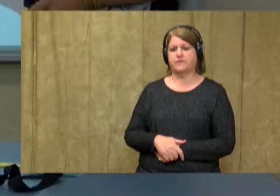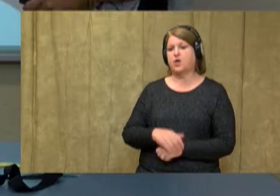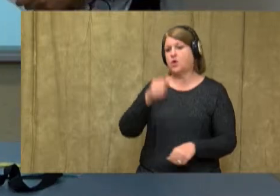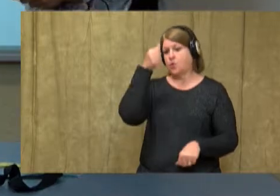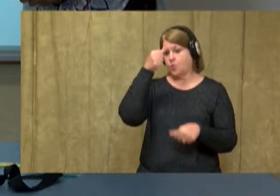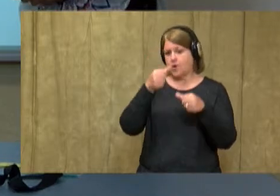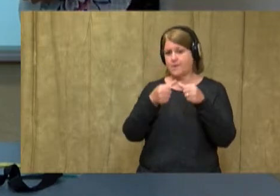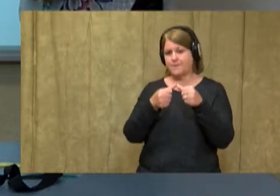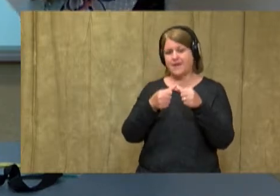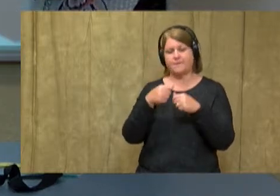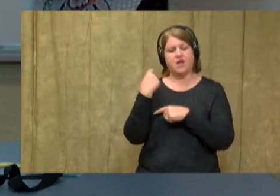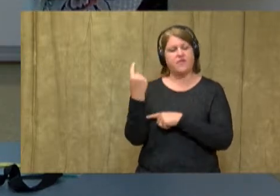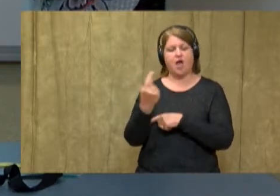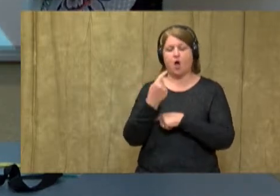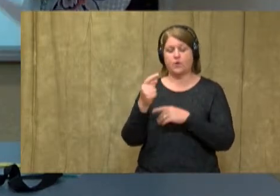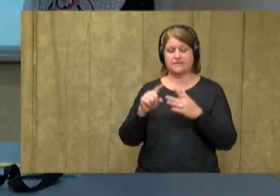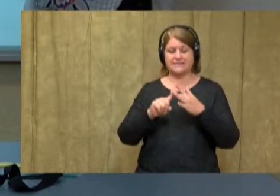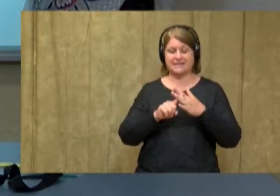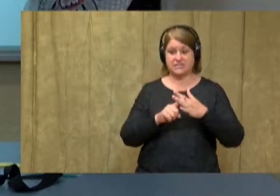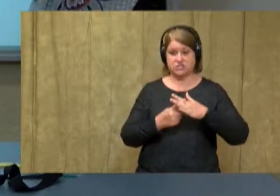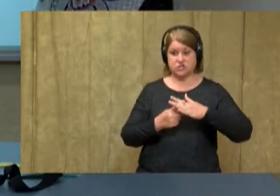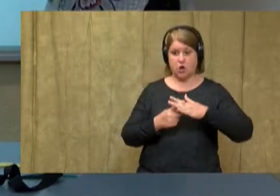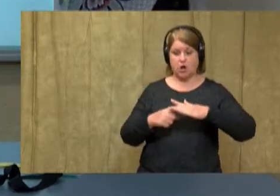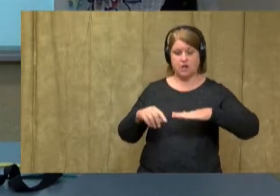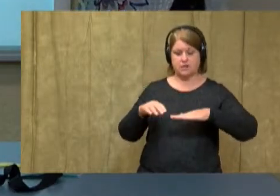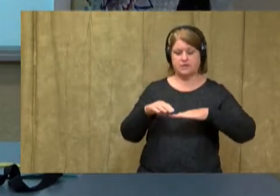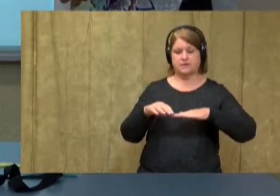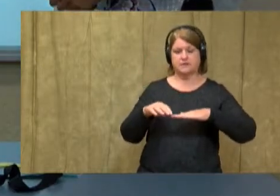Remember, they always need to start at the same point.